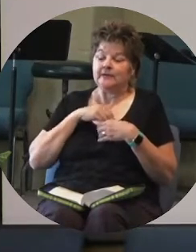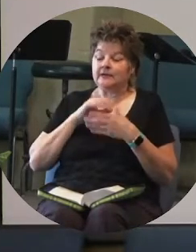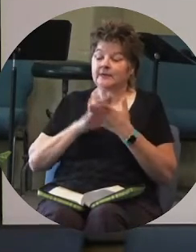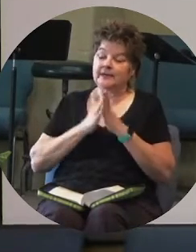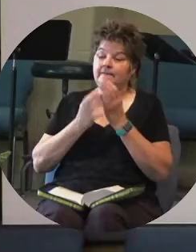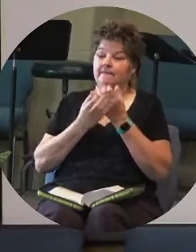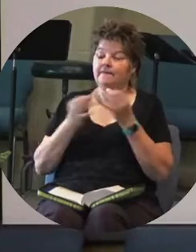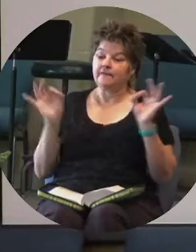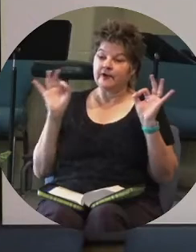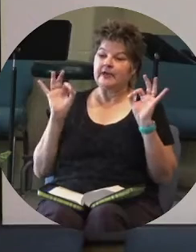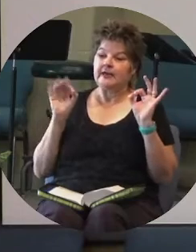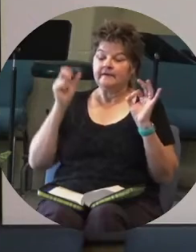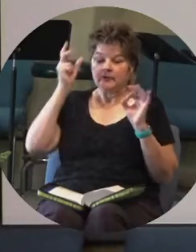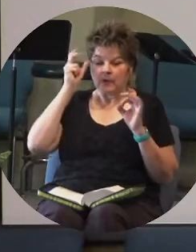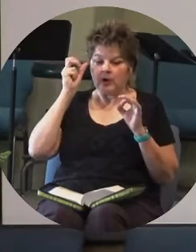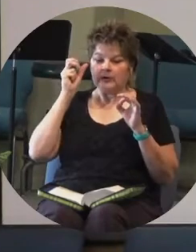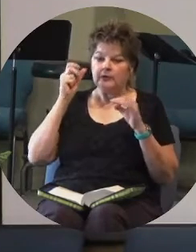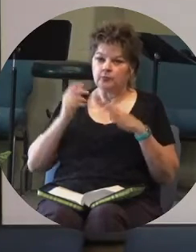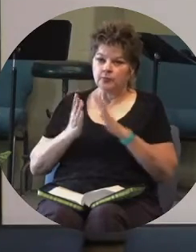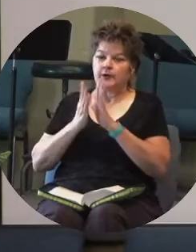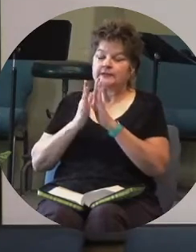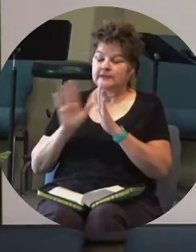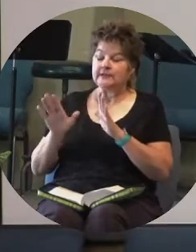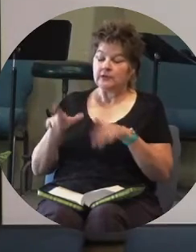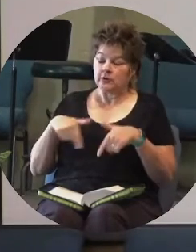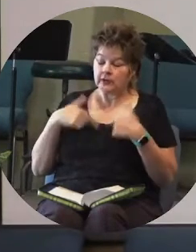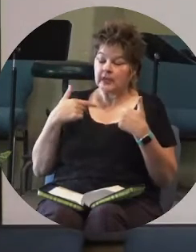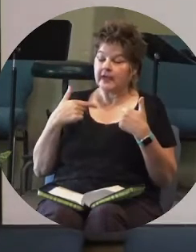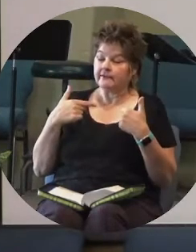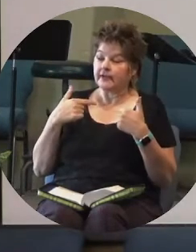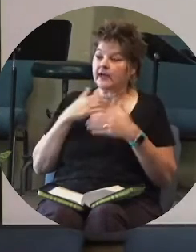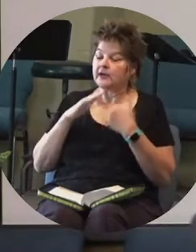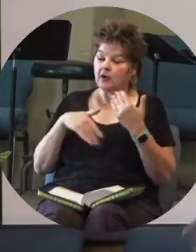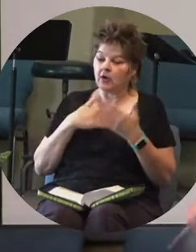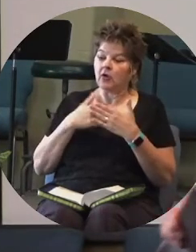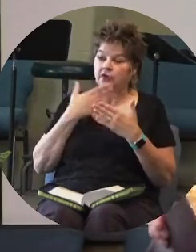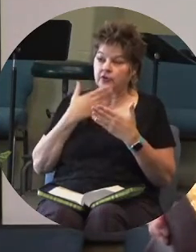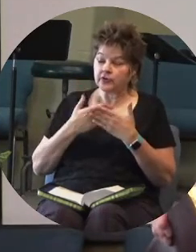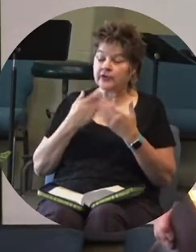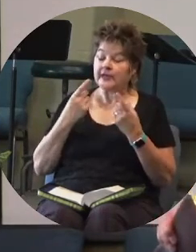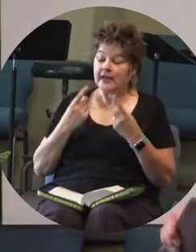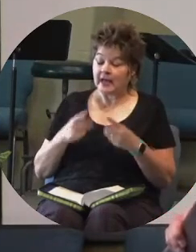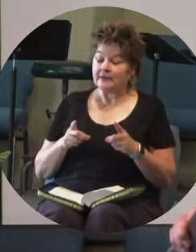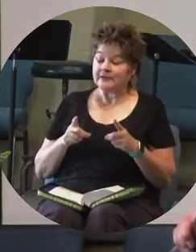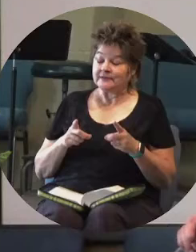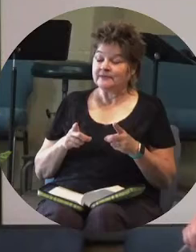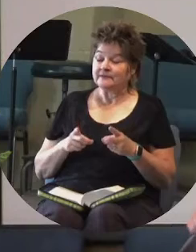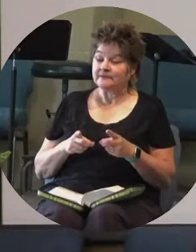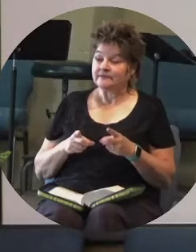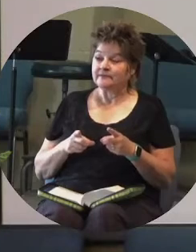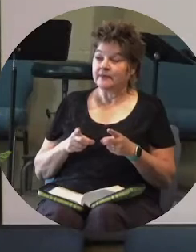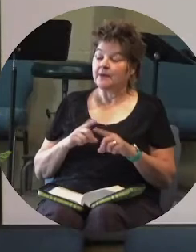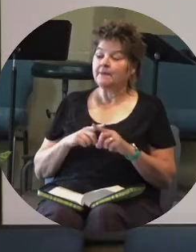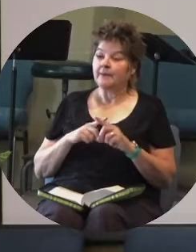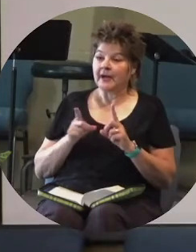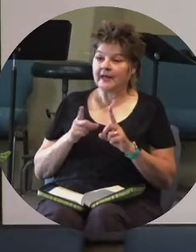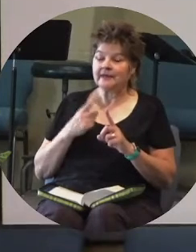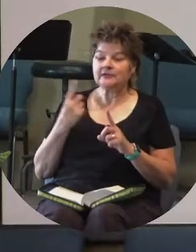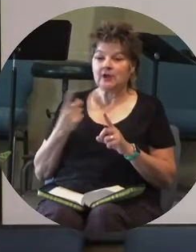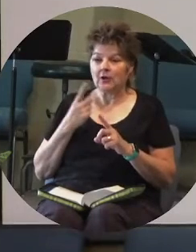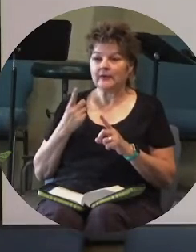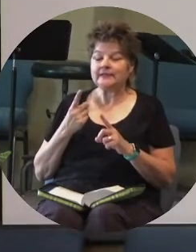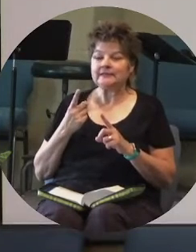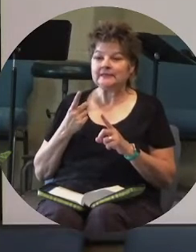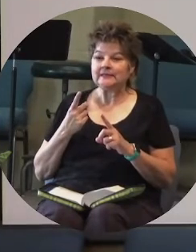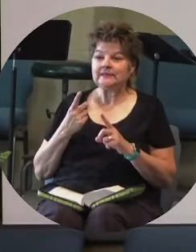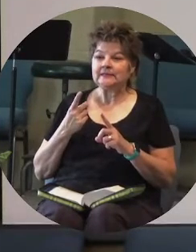a demonic presence in her life and all the good that happens there. But there's always consequences